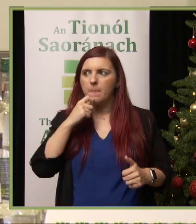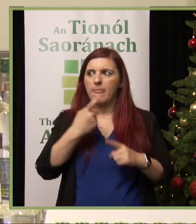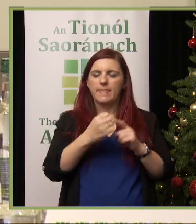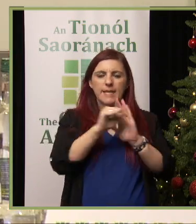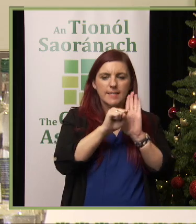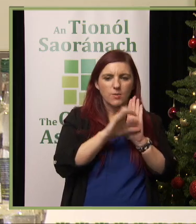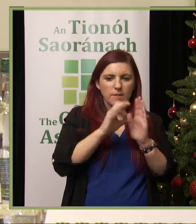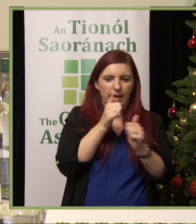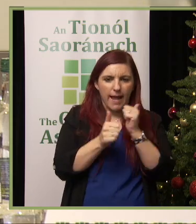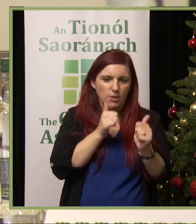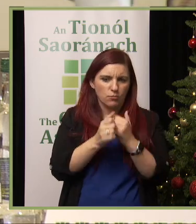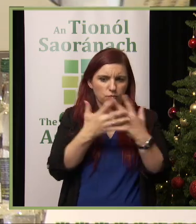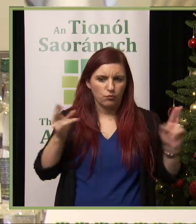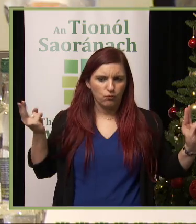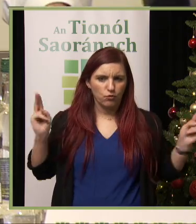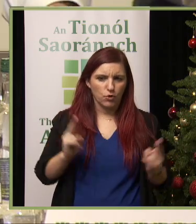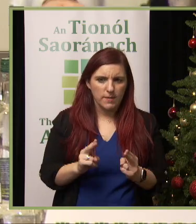to drastically reduce the use of